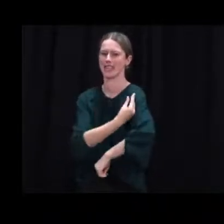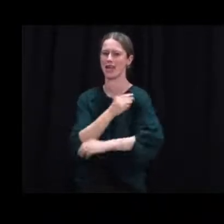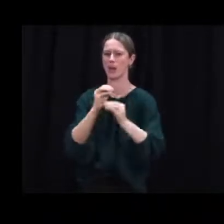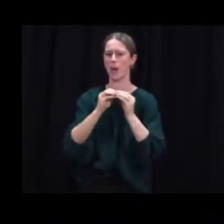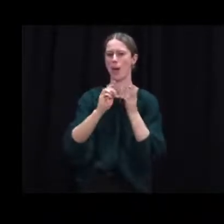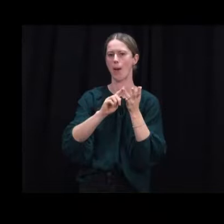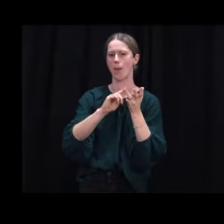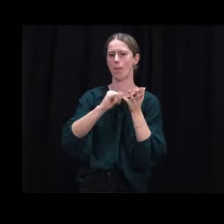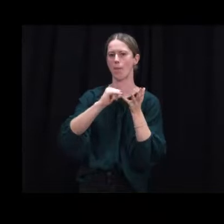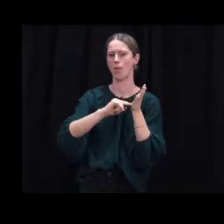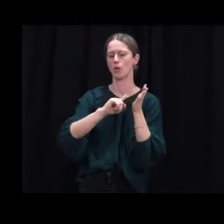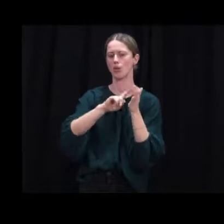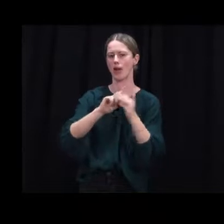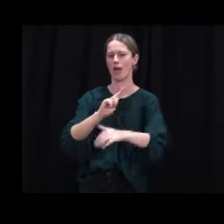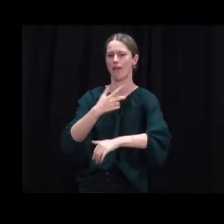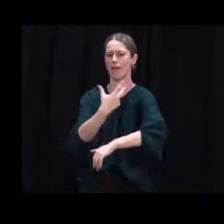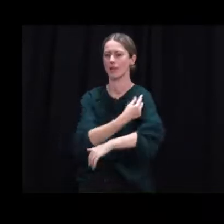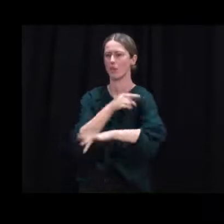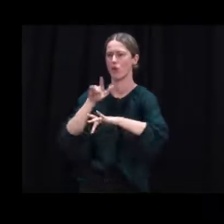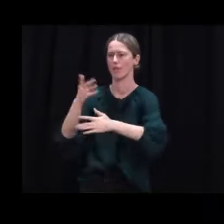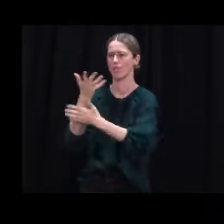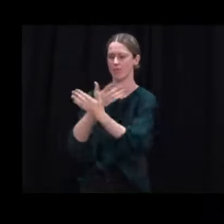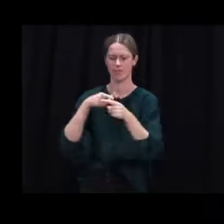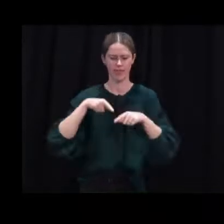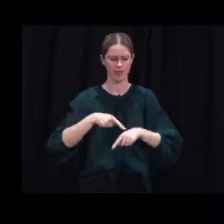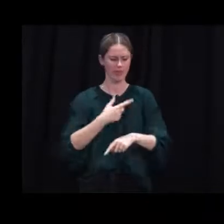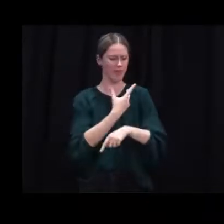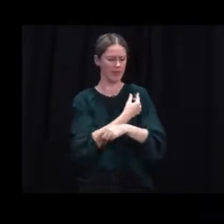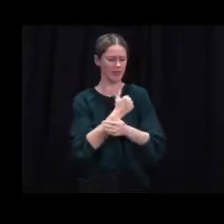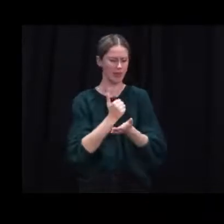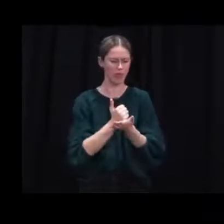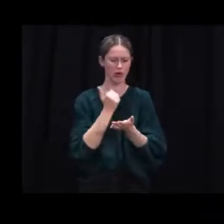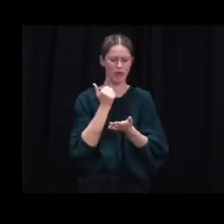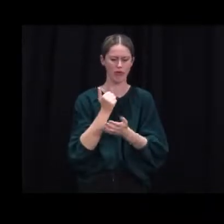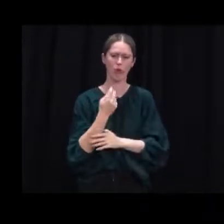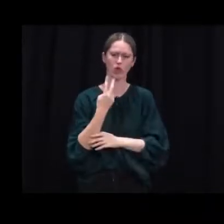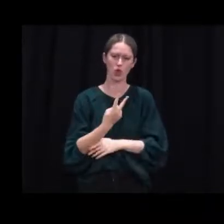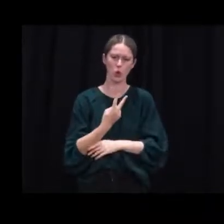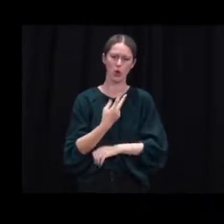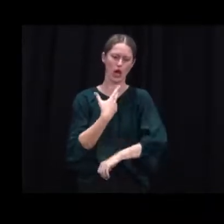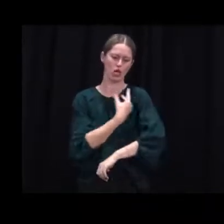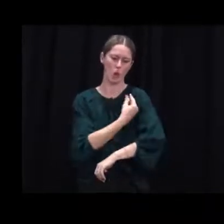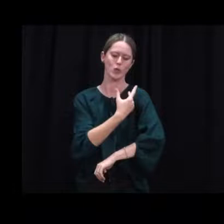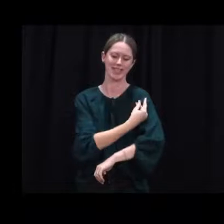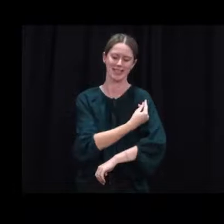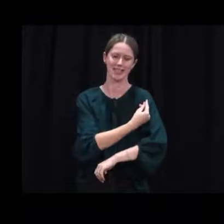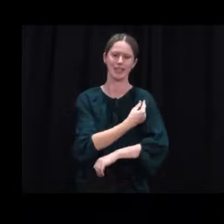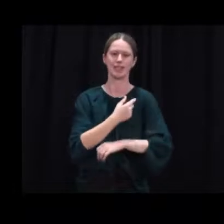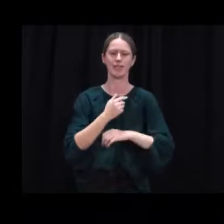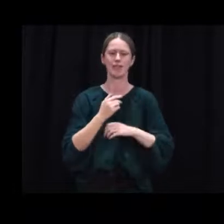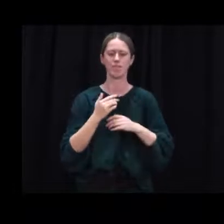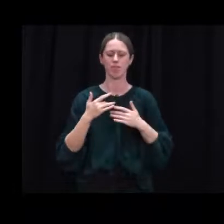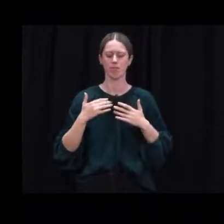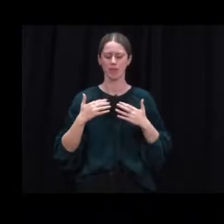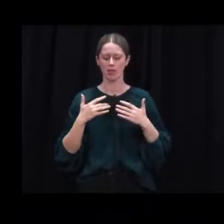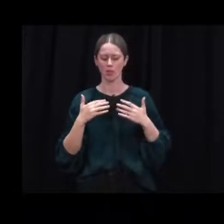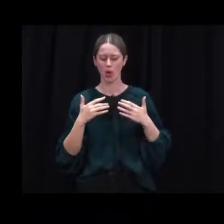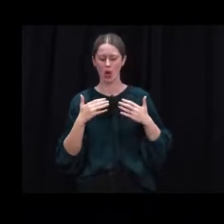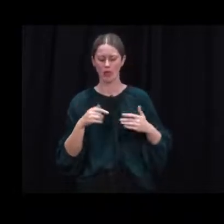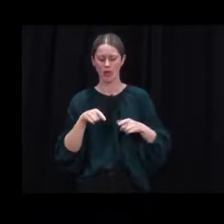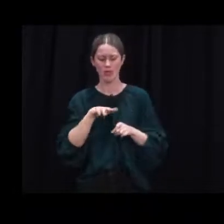around the country, around the world, around the use of booster or third shots. And this vaccine, the Pfizer vaccine here in New Zealand